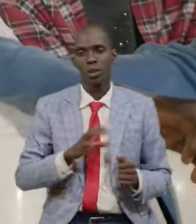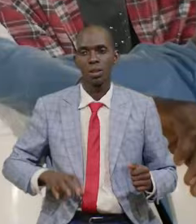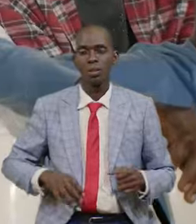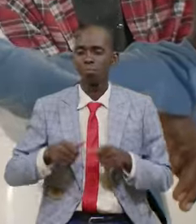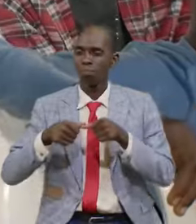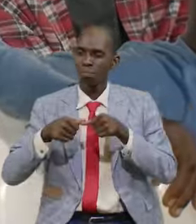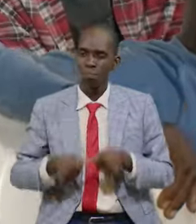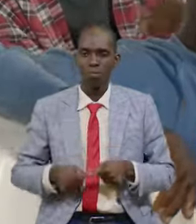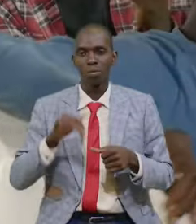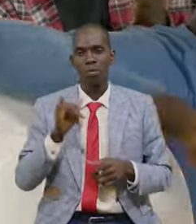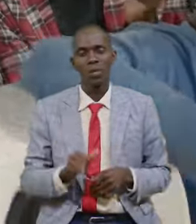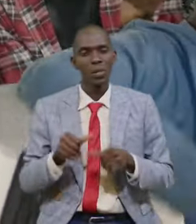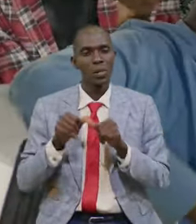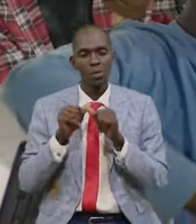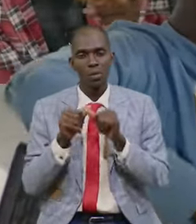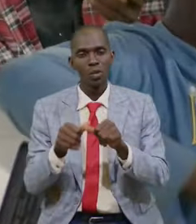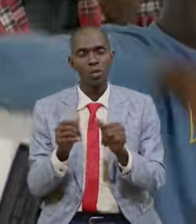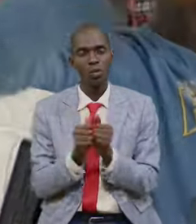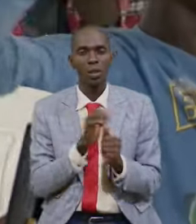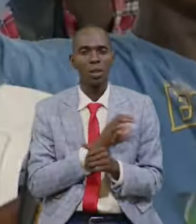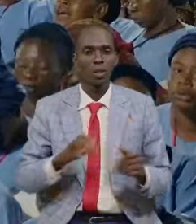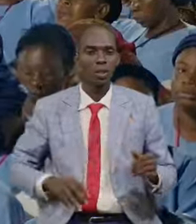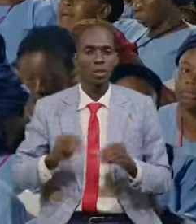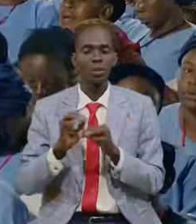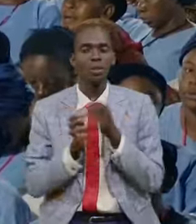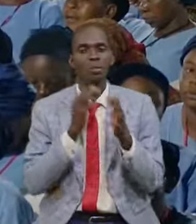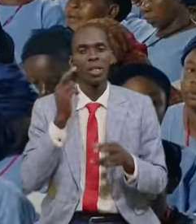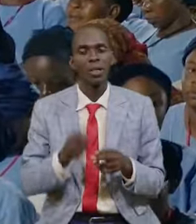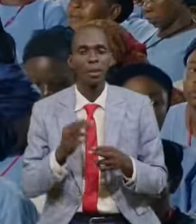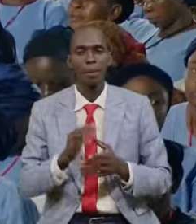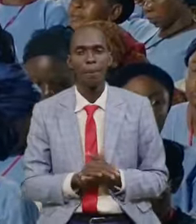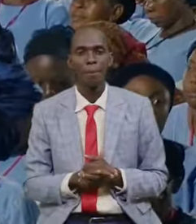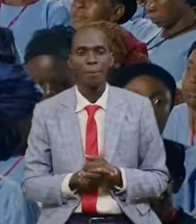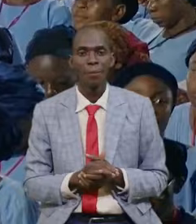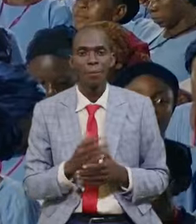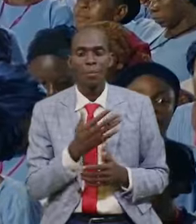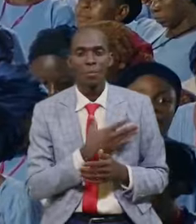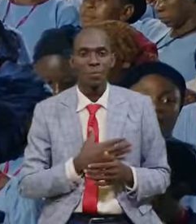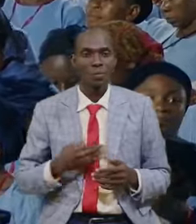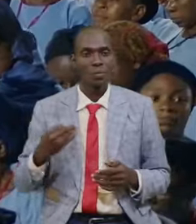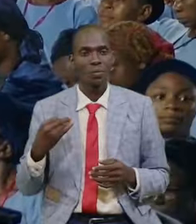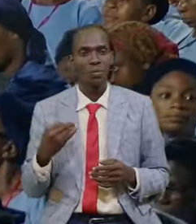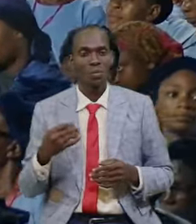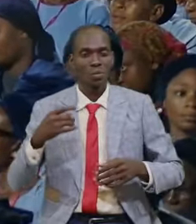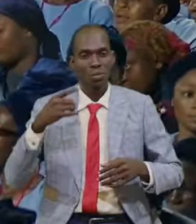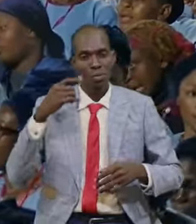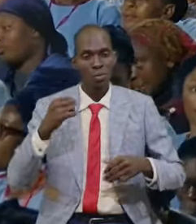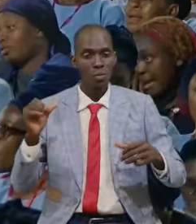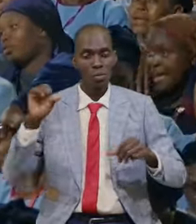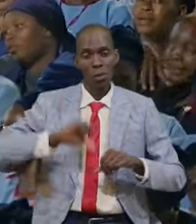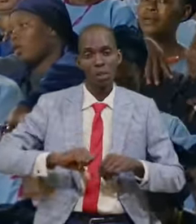You'll stay with Christ in Jesus' name, and condemnation will be taken